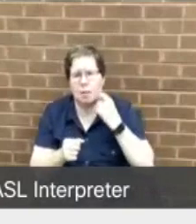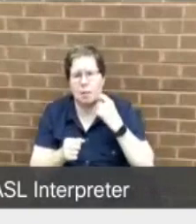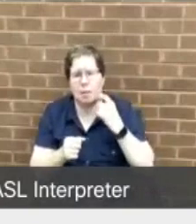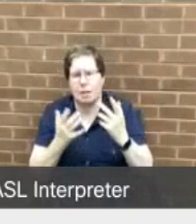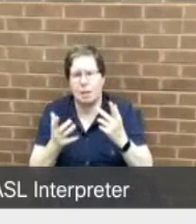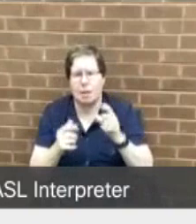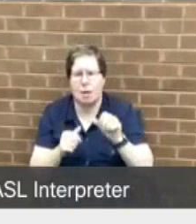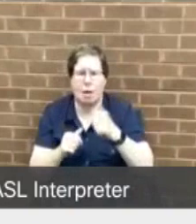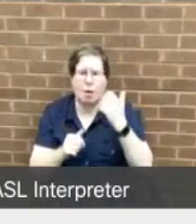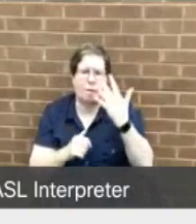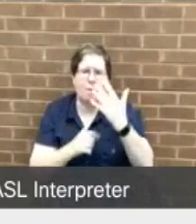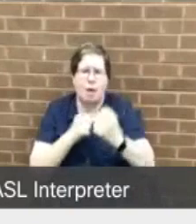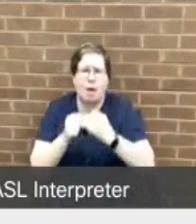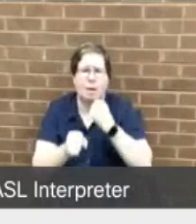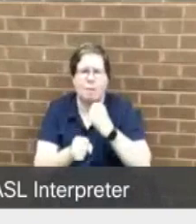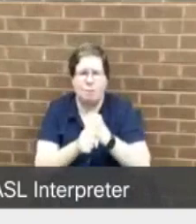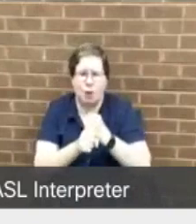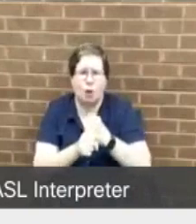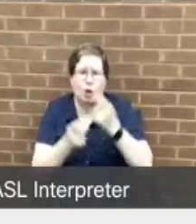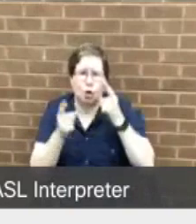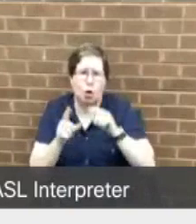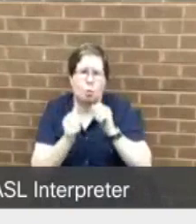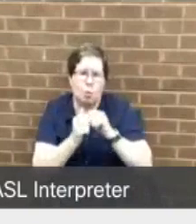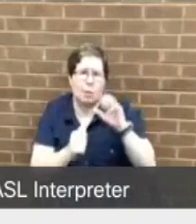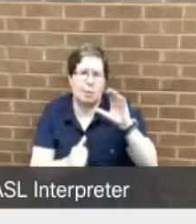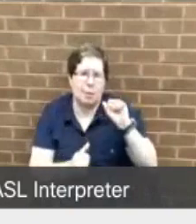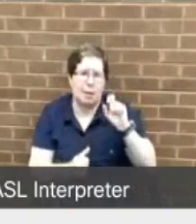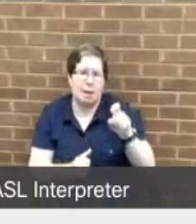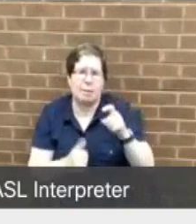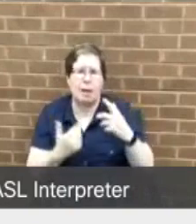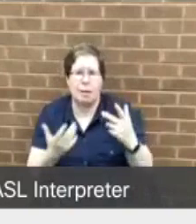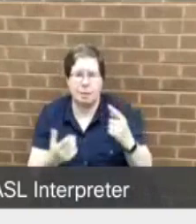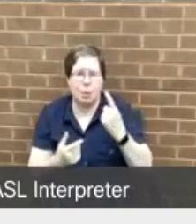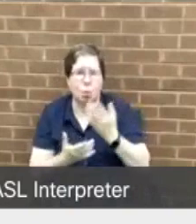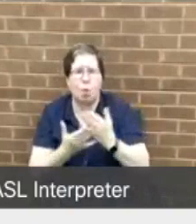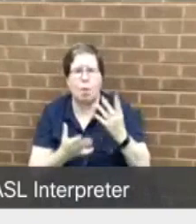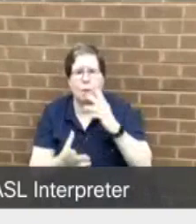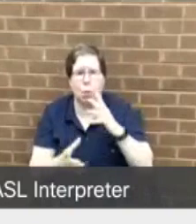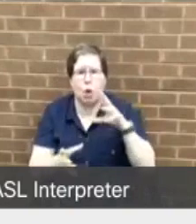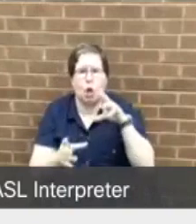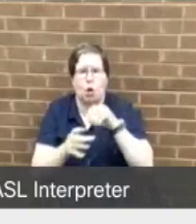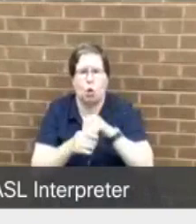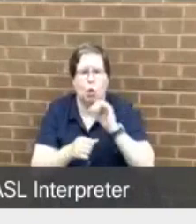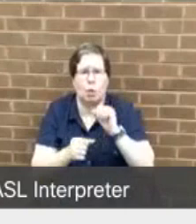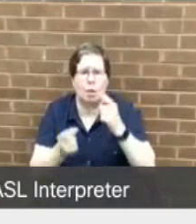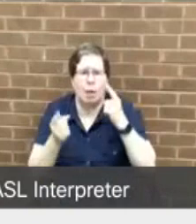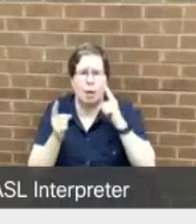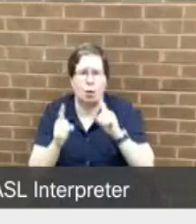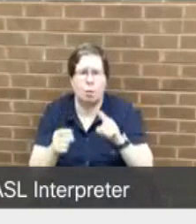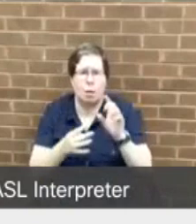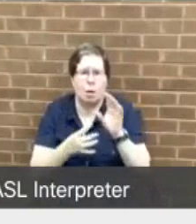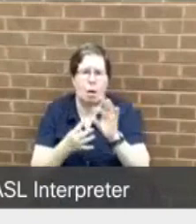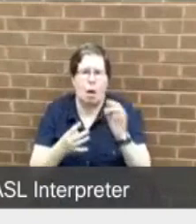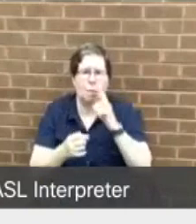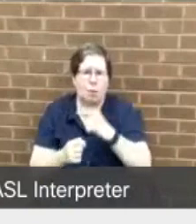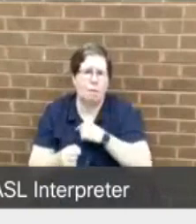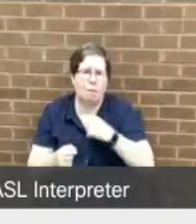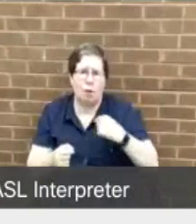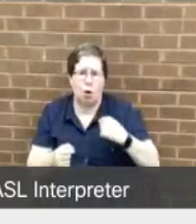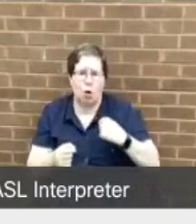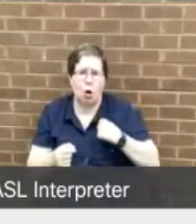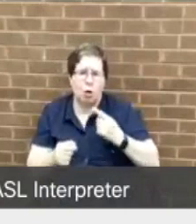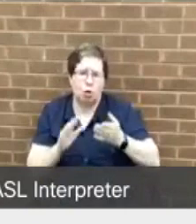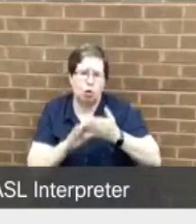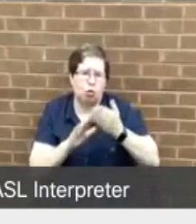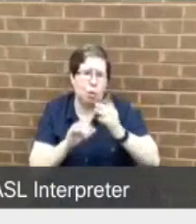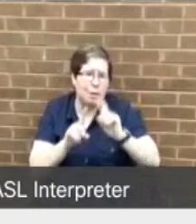another 5-year agreement with CSX. And one of the things that we did include in that agreement is the option for us to have them run scenarios for